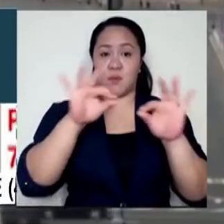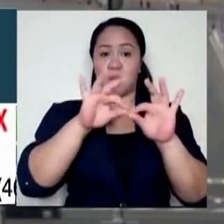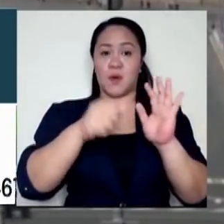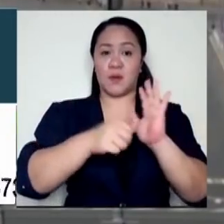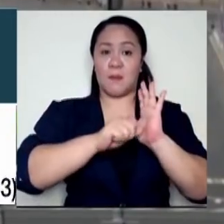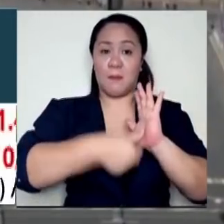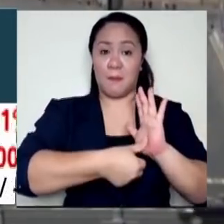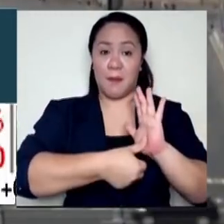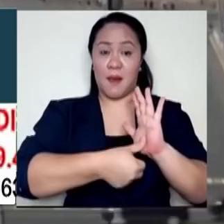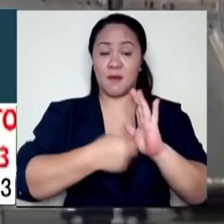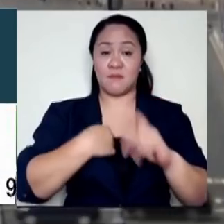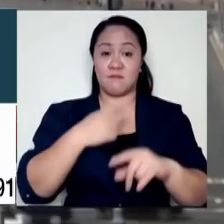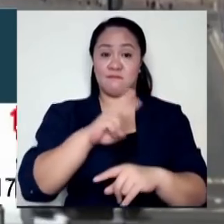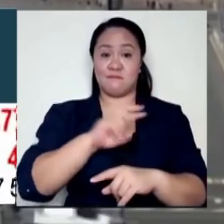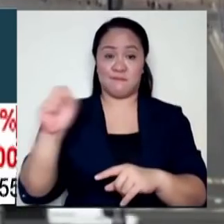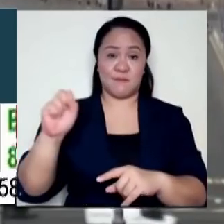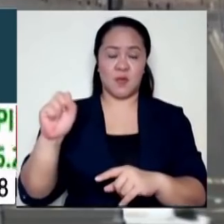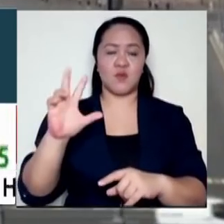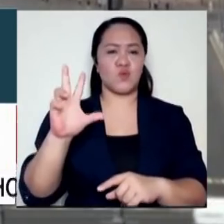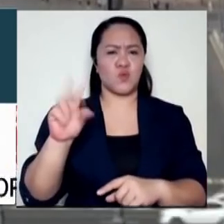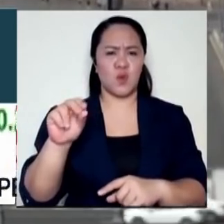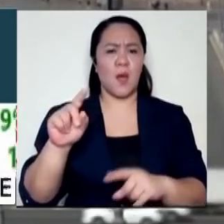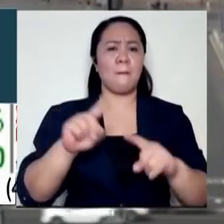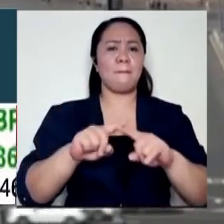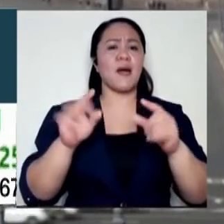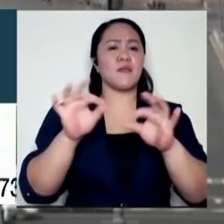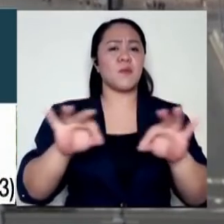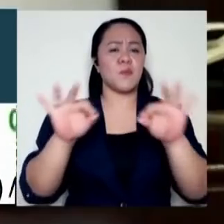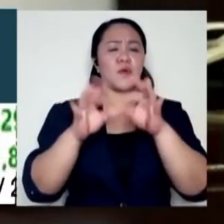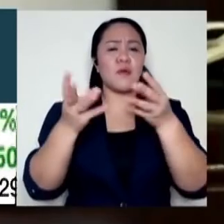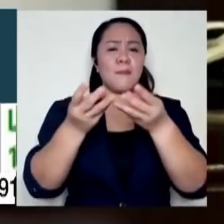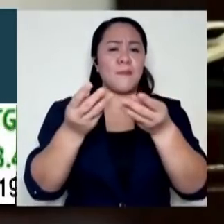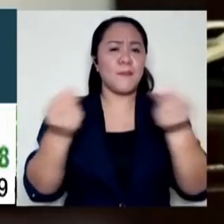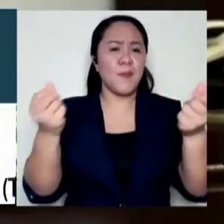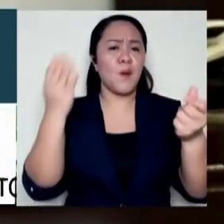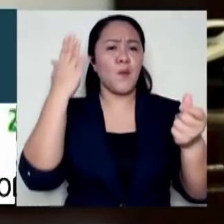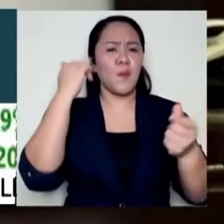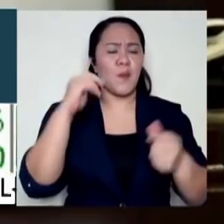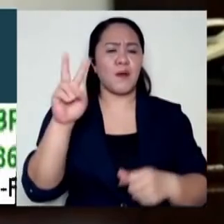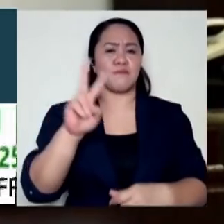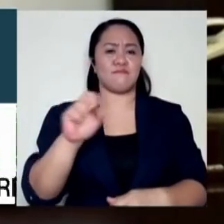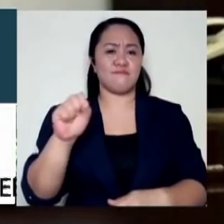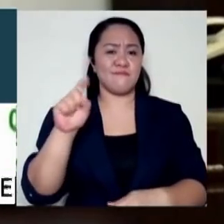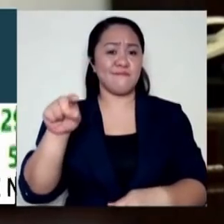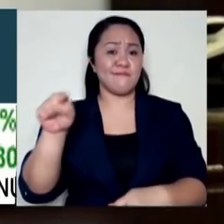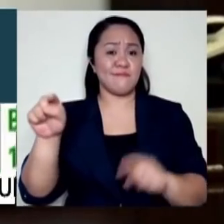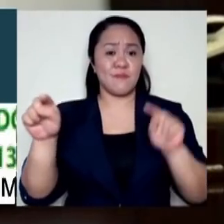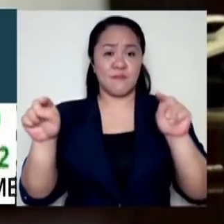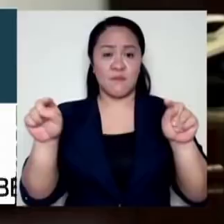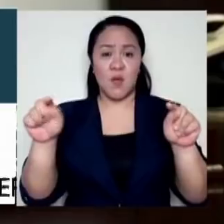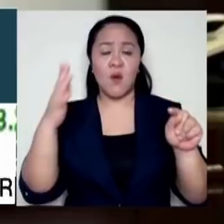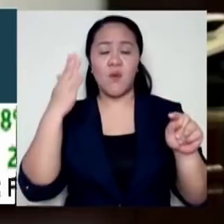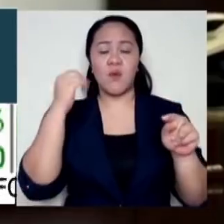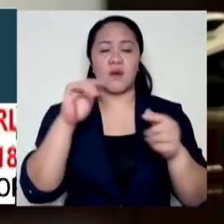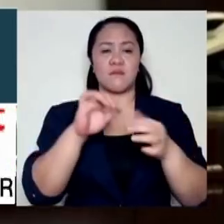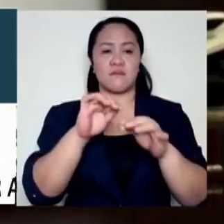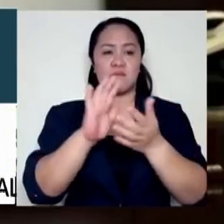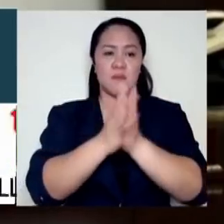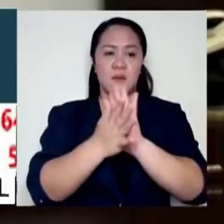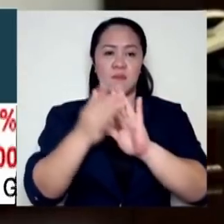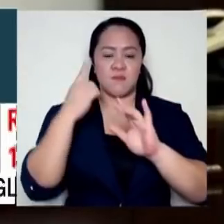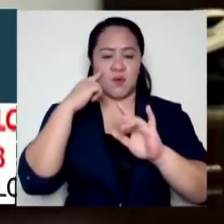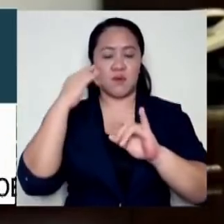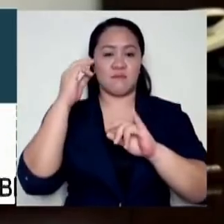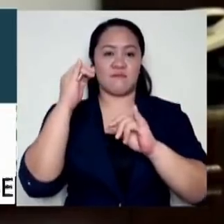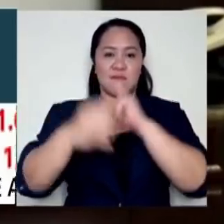Russia, but rather to resolve actions by Putin the U.S. views as, quote, inconsistent with international norms, and to